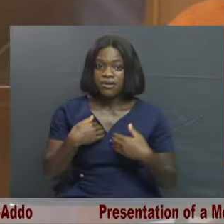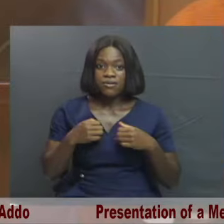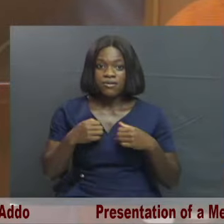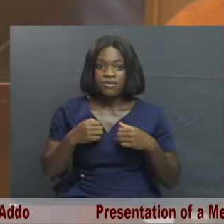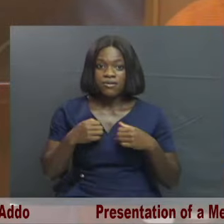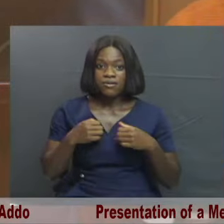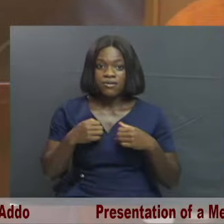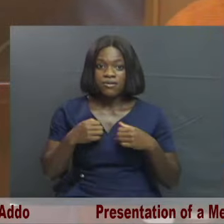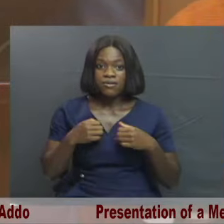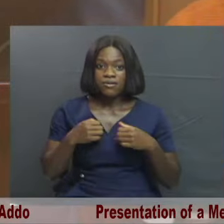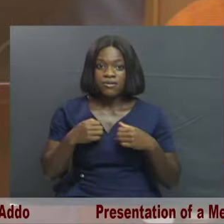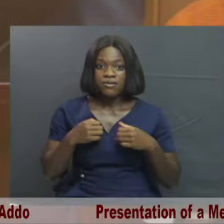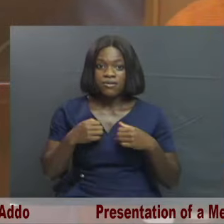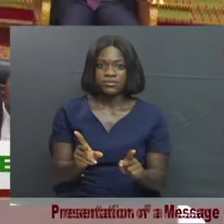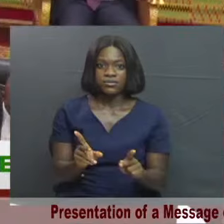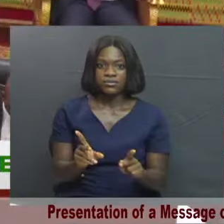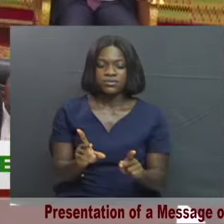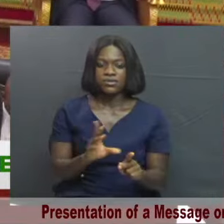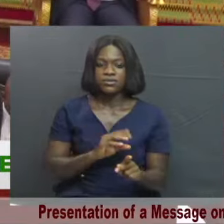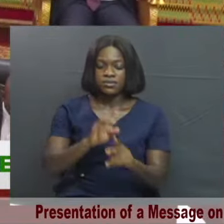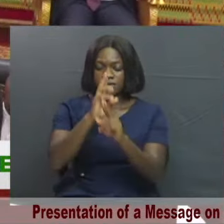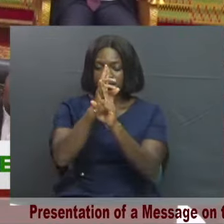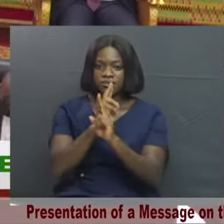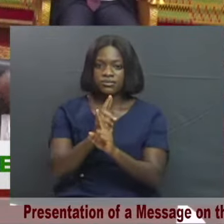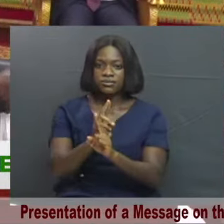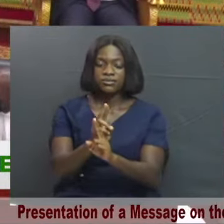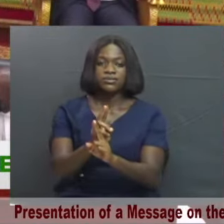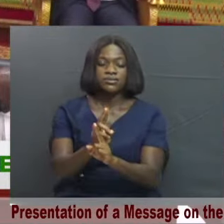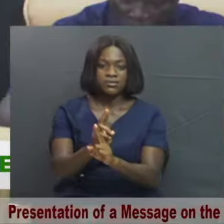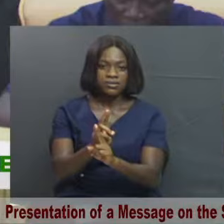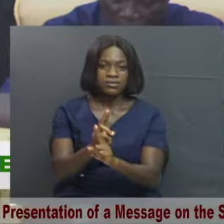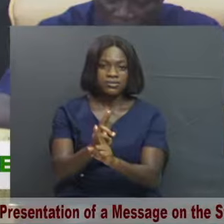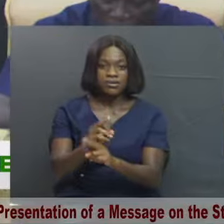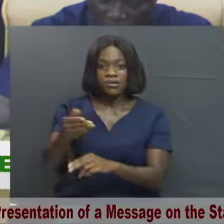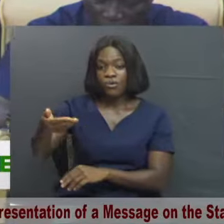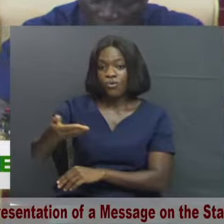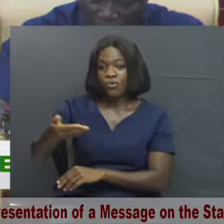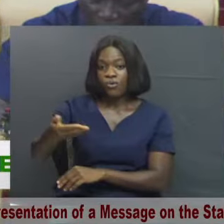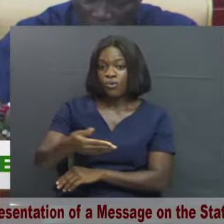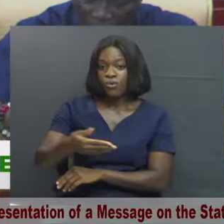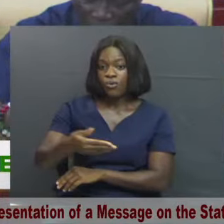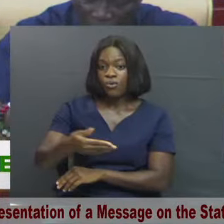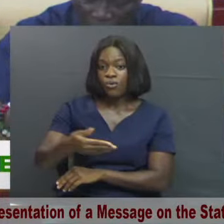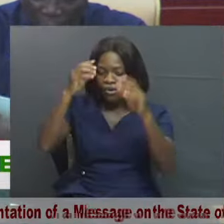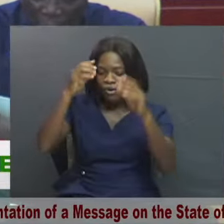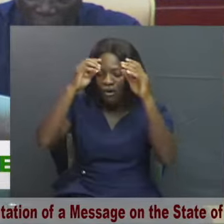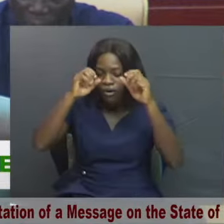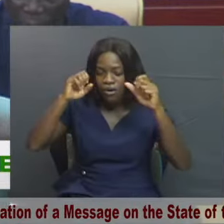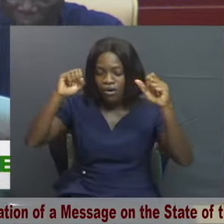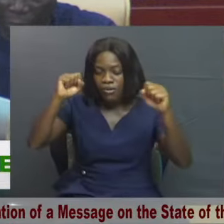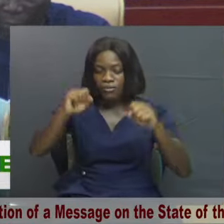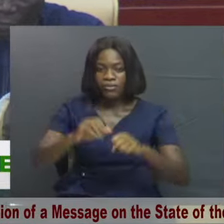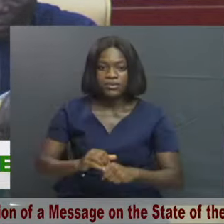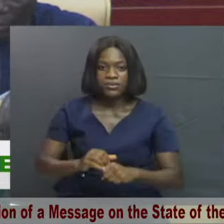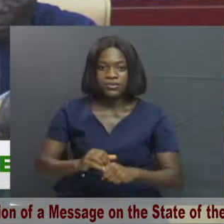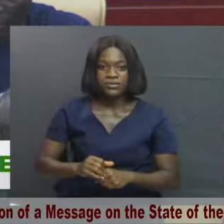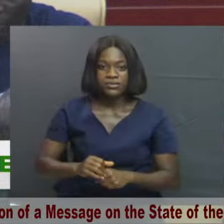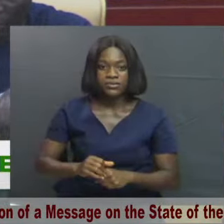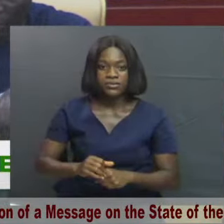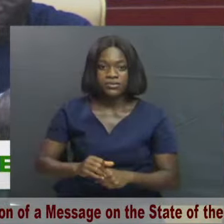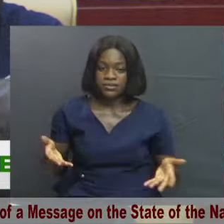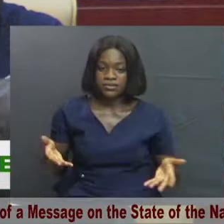privilege and singular honor to welcome his Excellency the president of the Republic to this